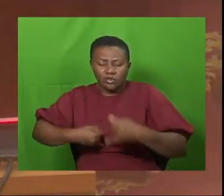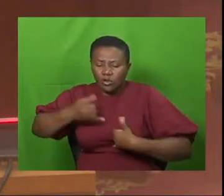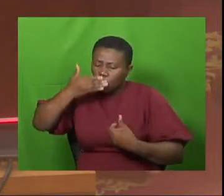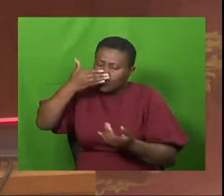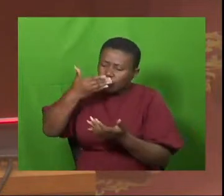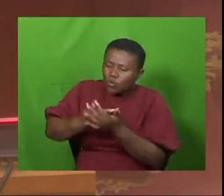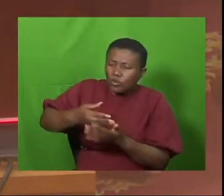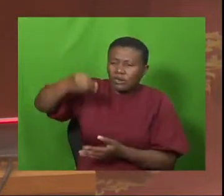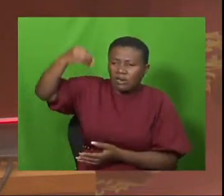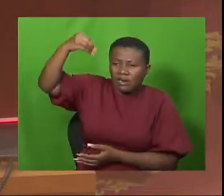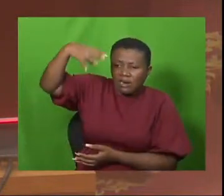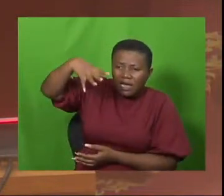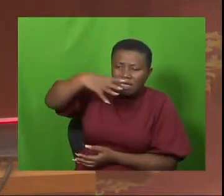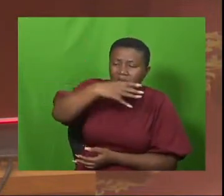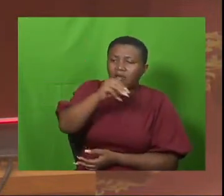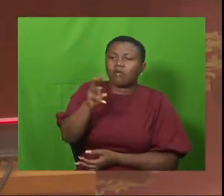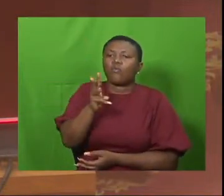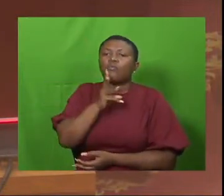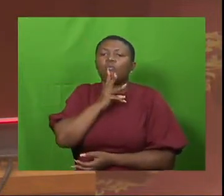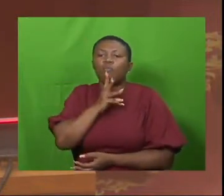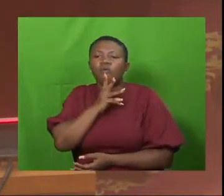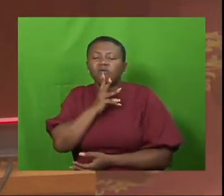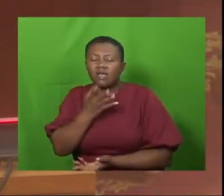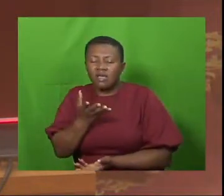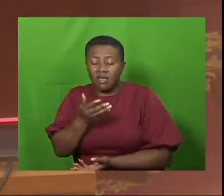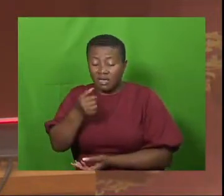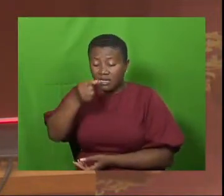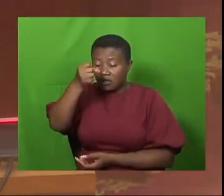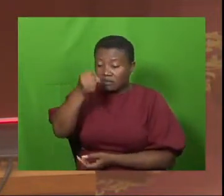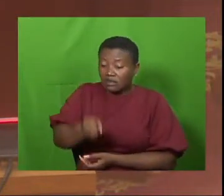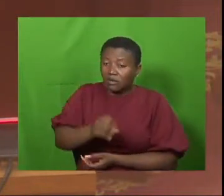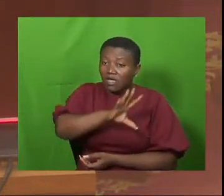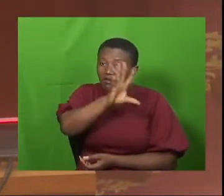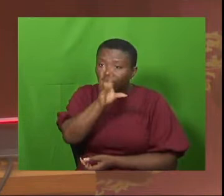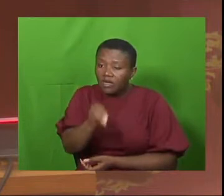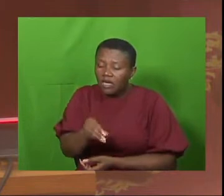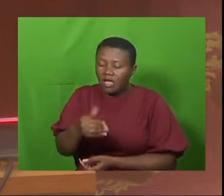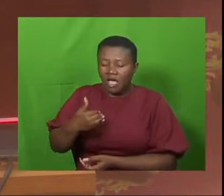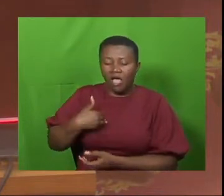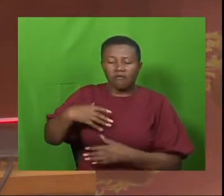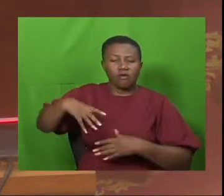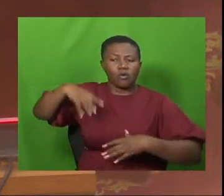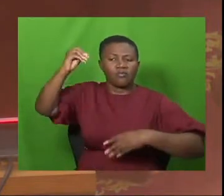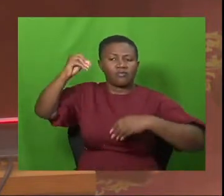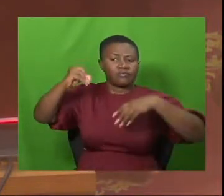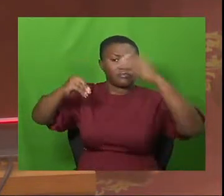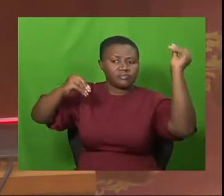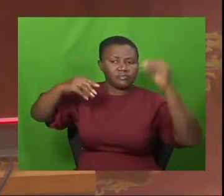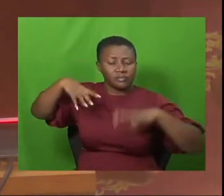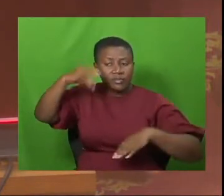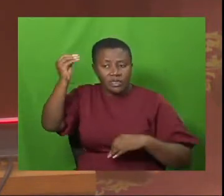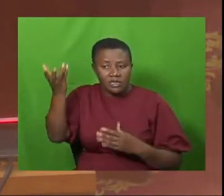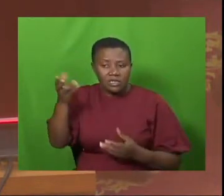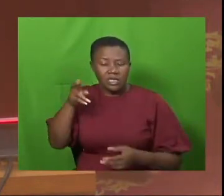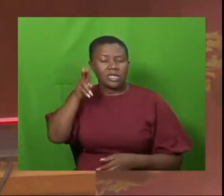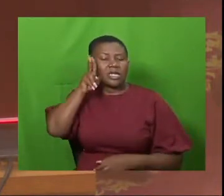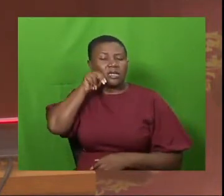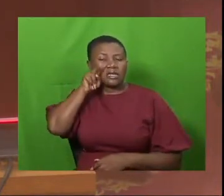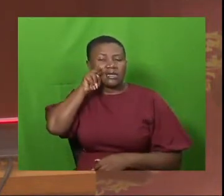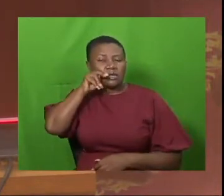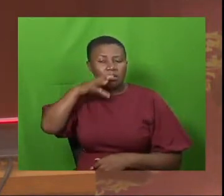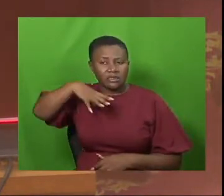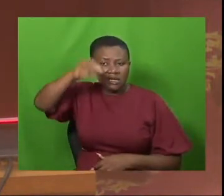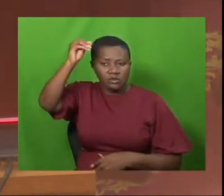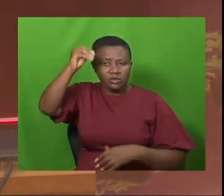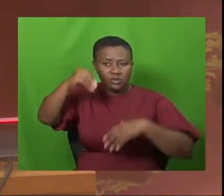Speaker, is seeing doom so. Mighty Nigeria is seeing doom so. But in Ghana today, we are not experiencing doom